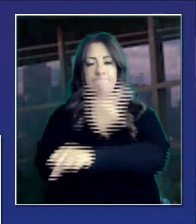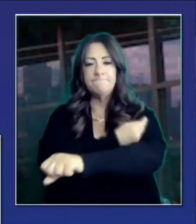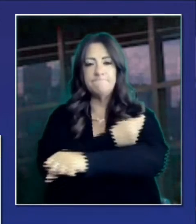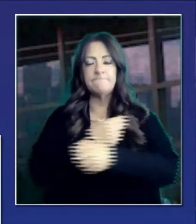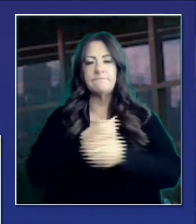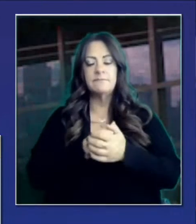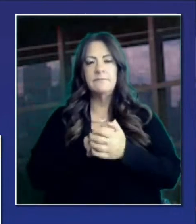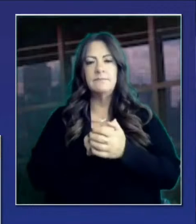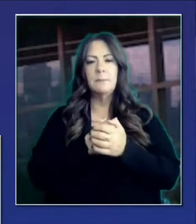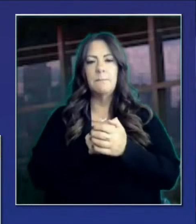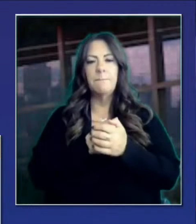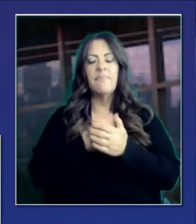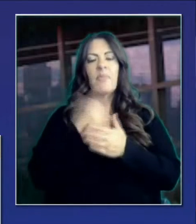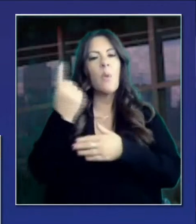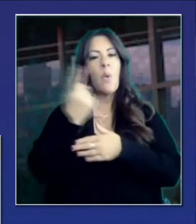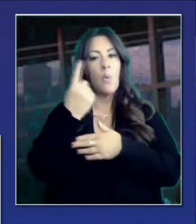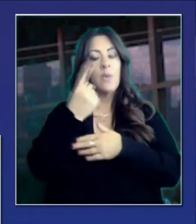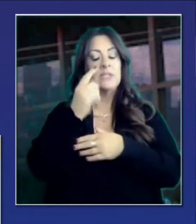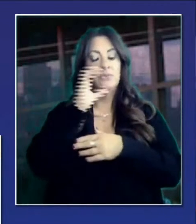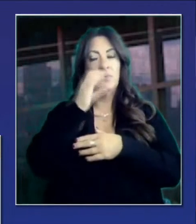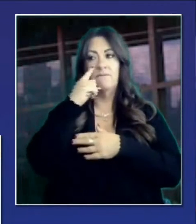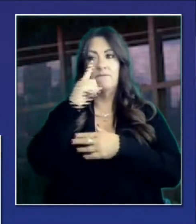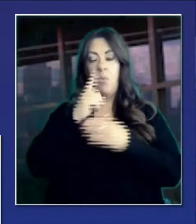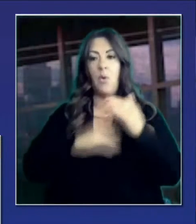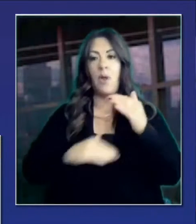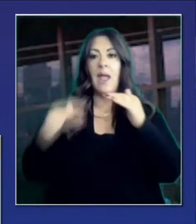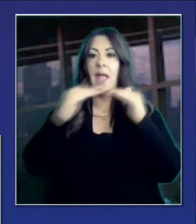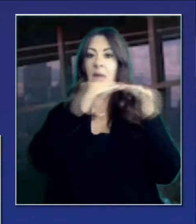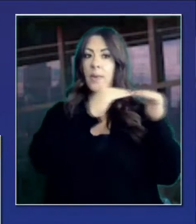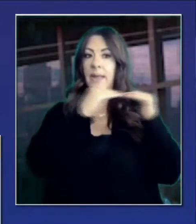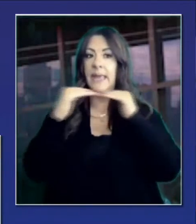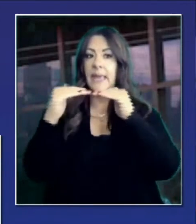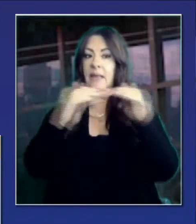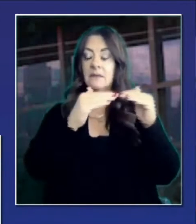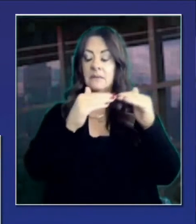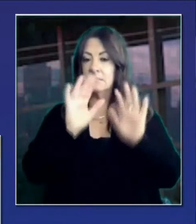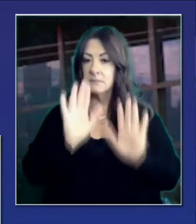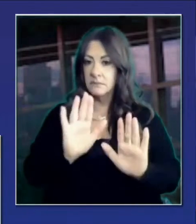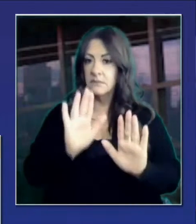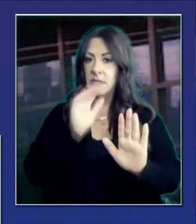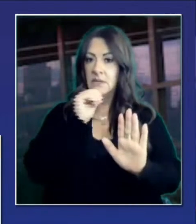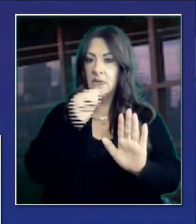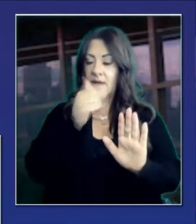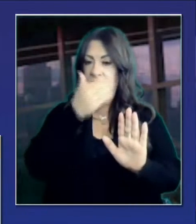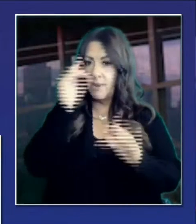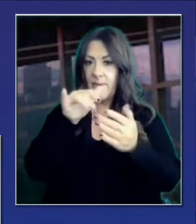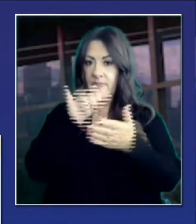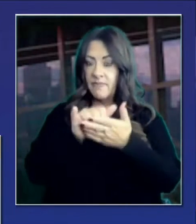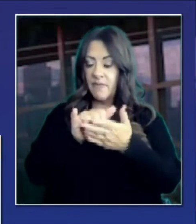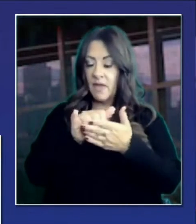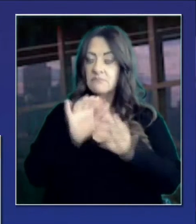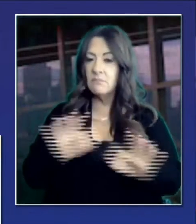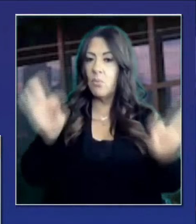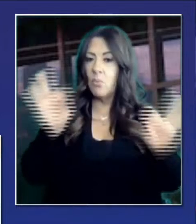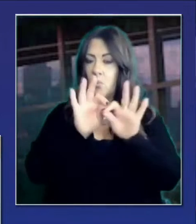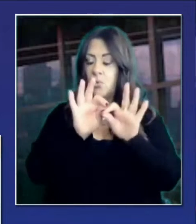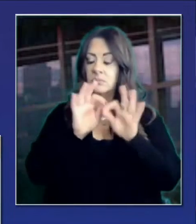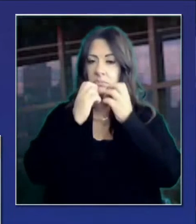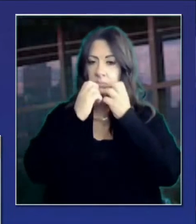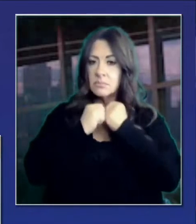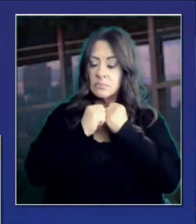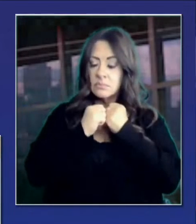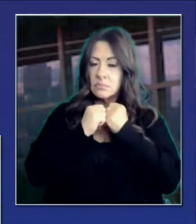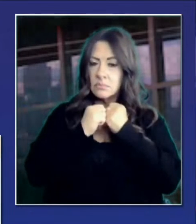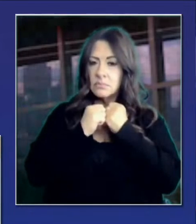the framework always on equity, we're not losing sight of any of those fundamentals, any of our values, but we realize we